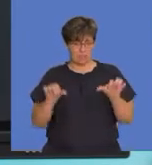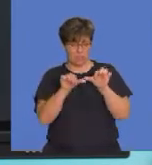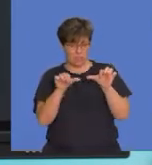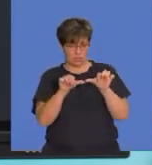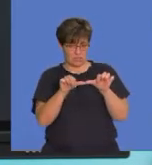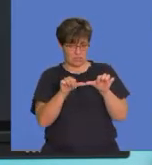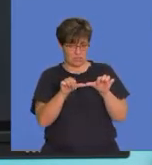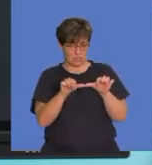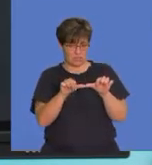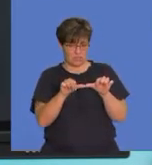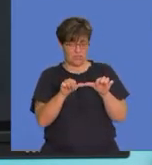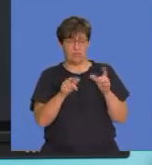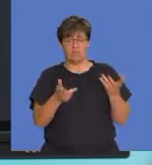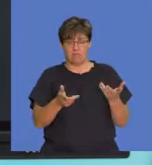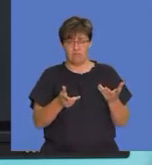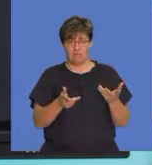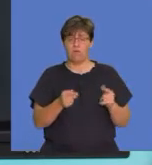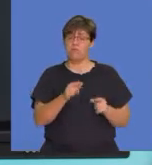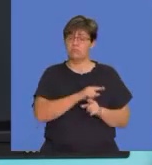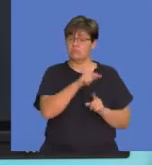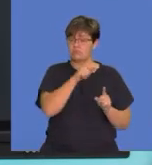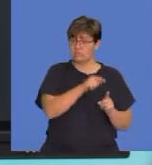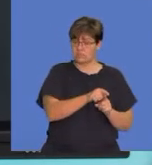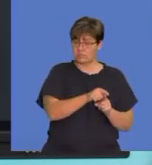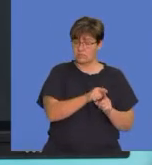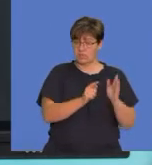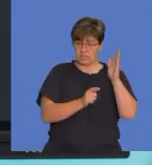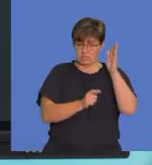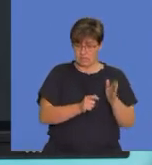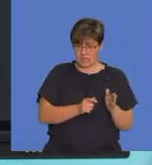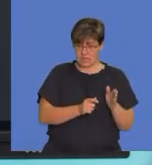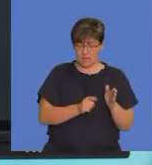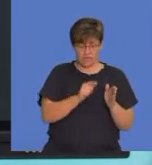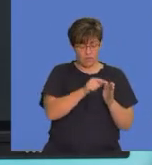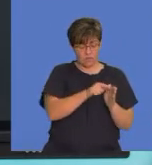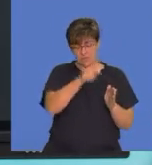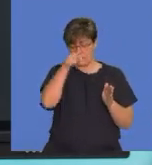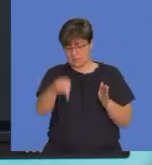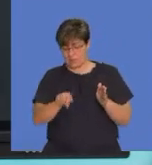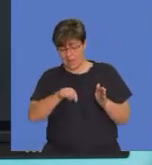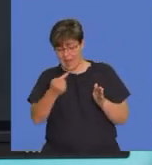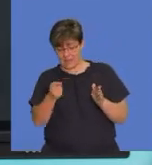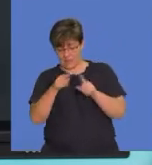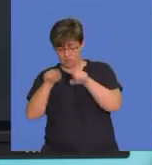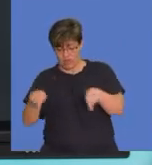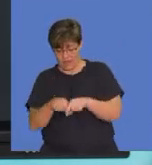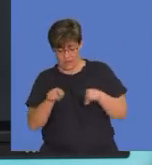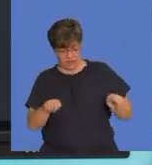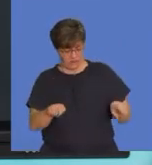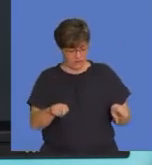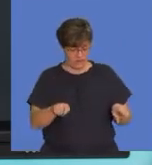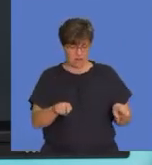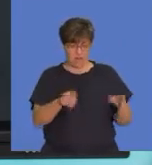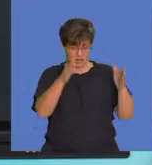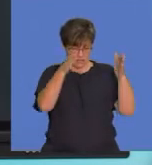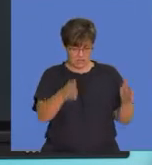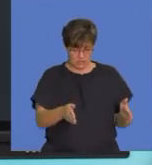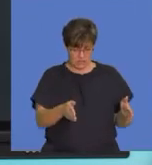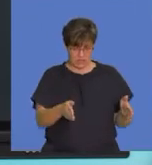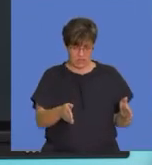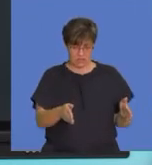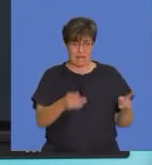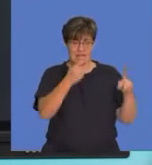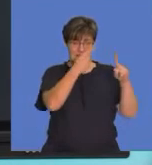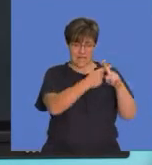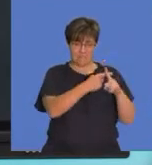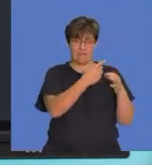proportion meaning for us to get this side from this triangle to the other triangle, we will be multiplying